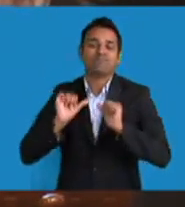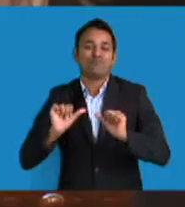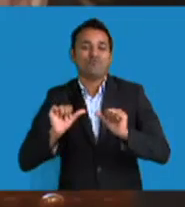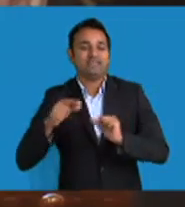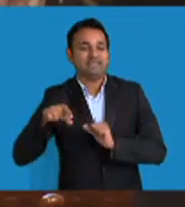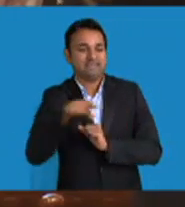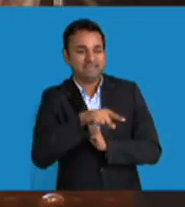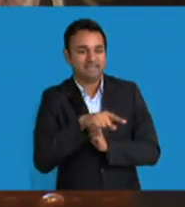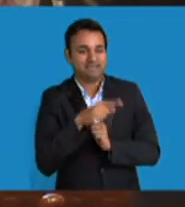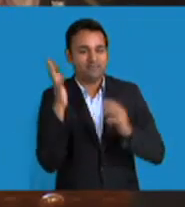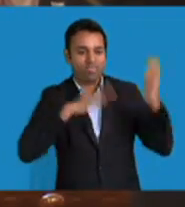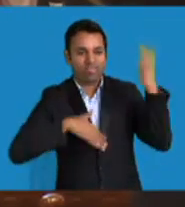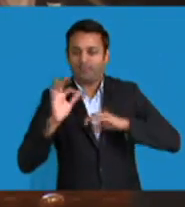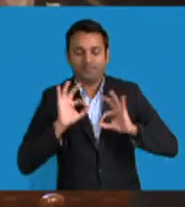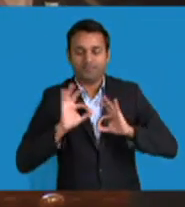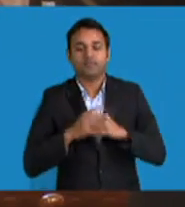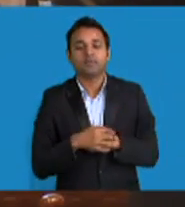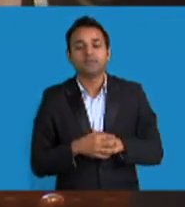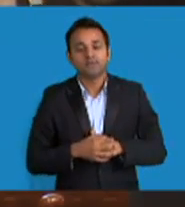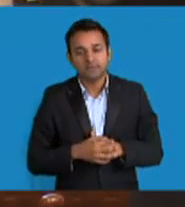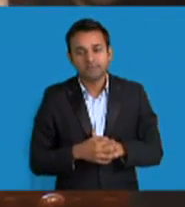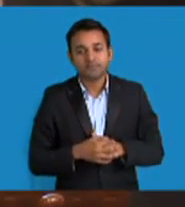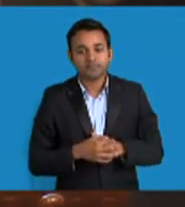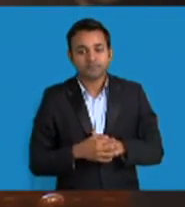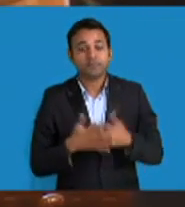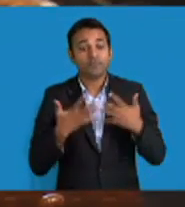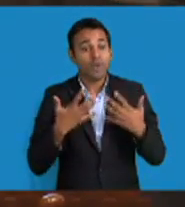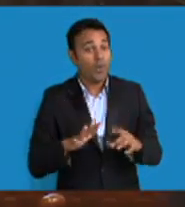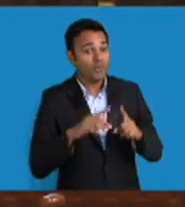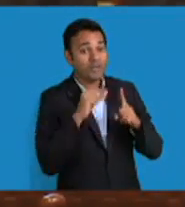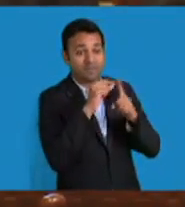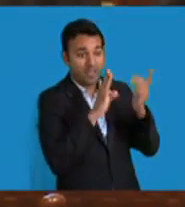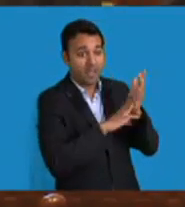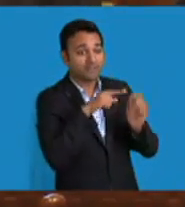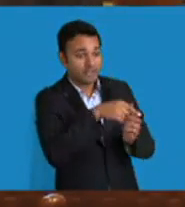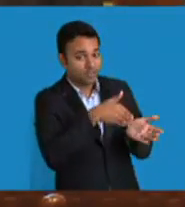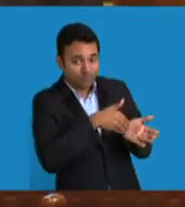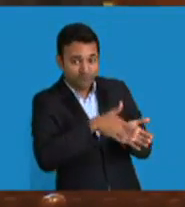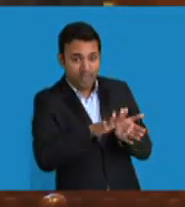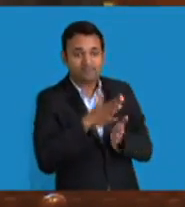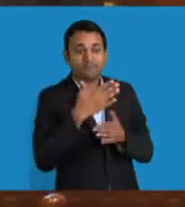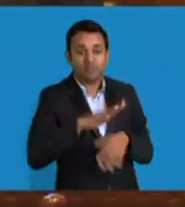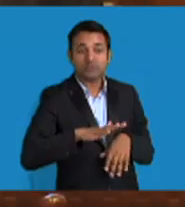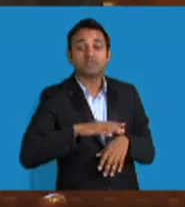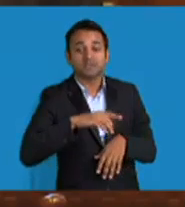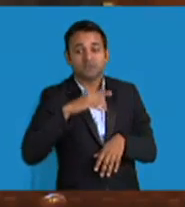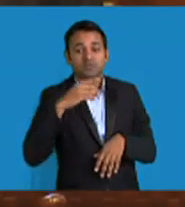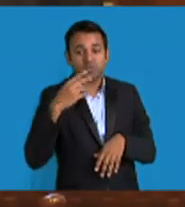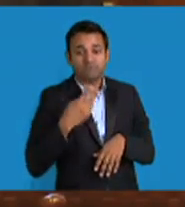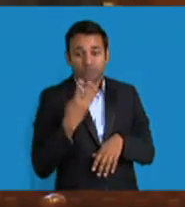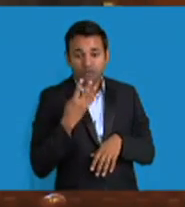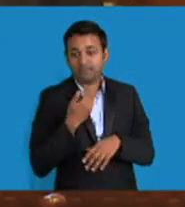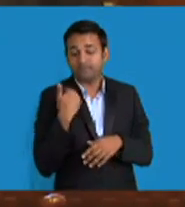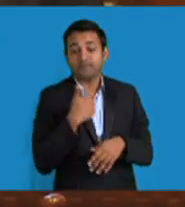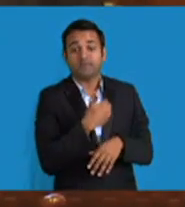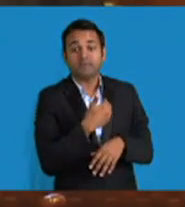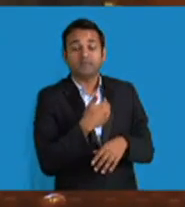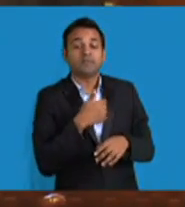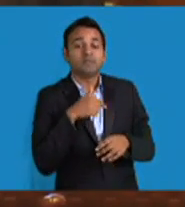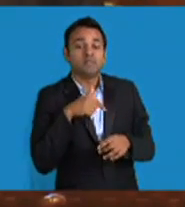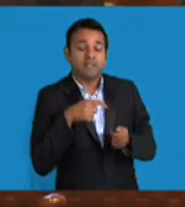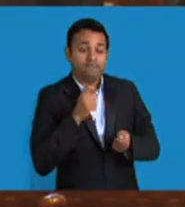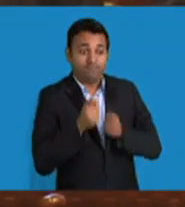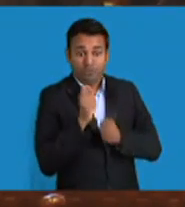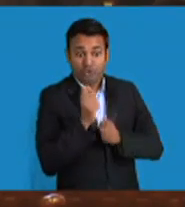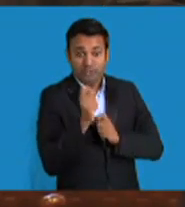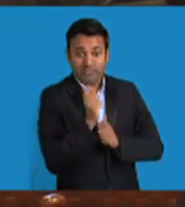in 2014. All fisheries projects are aligned to these two means of guidance, which has been incorporated in the